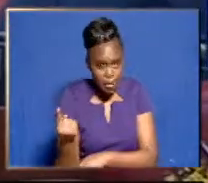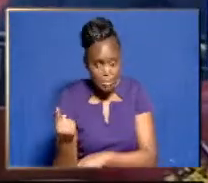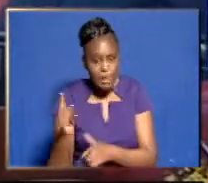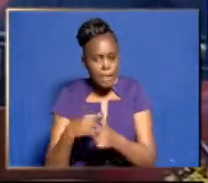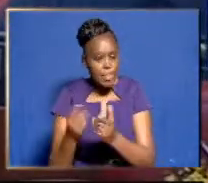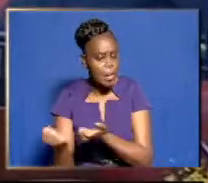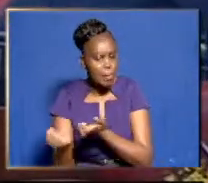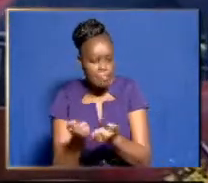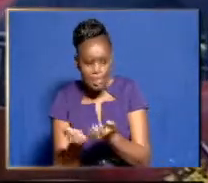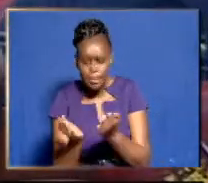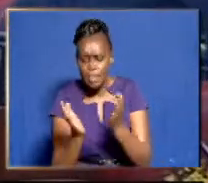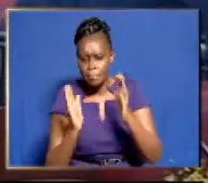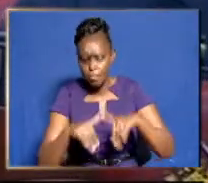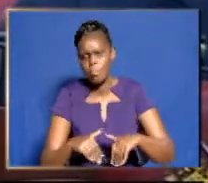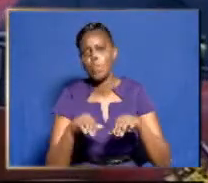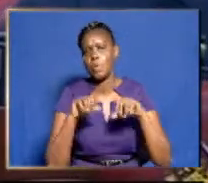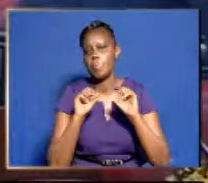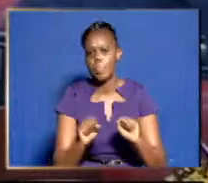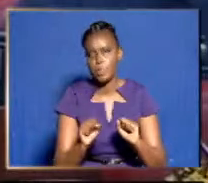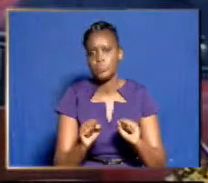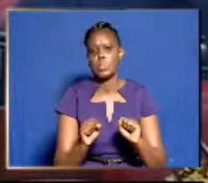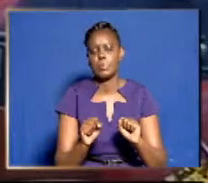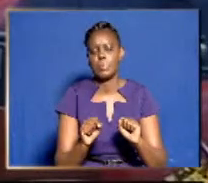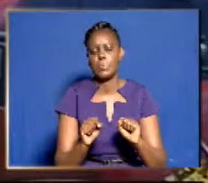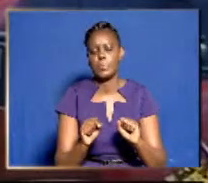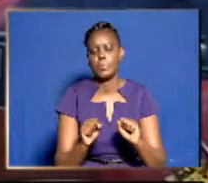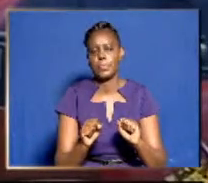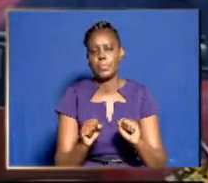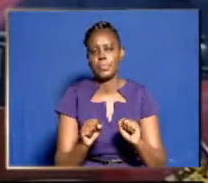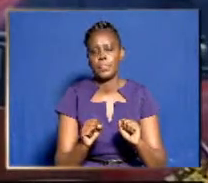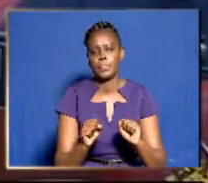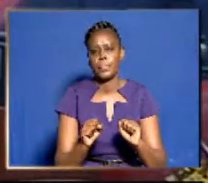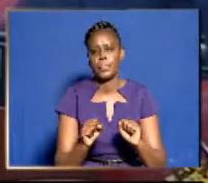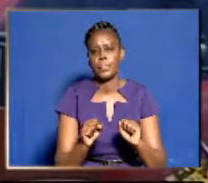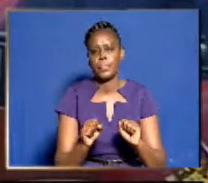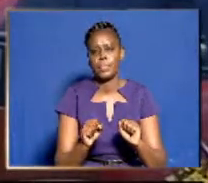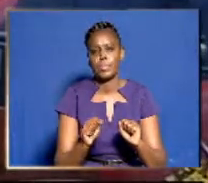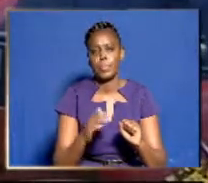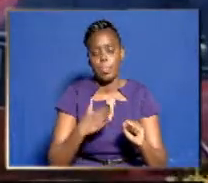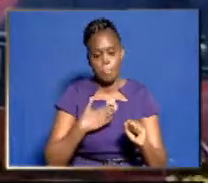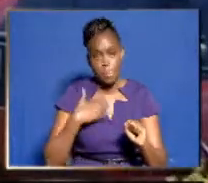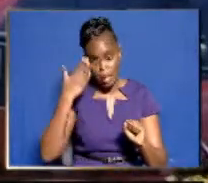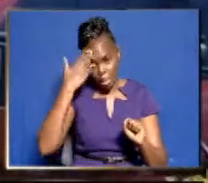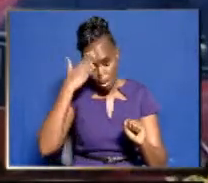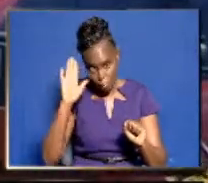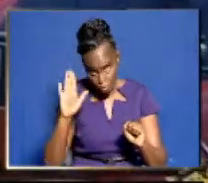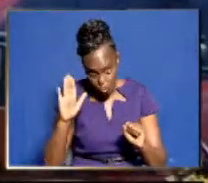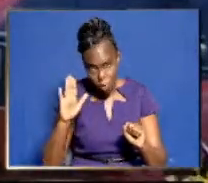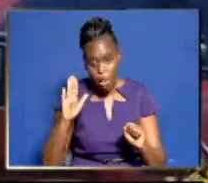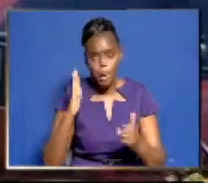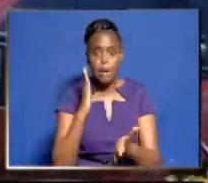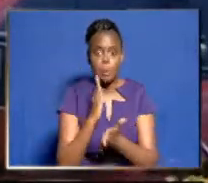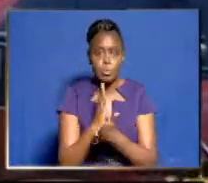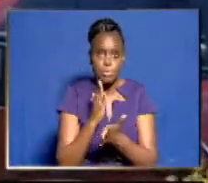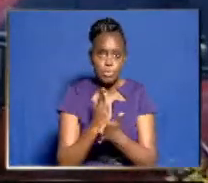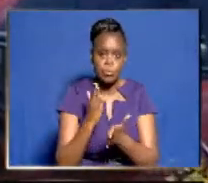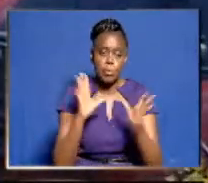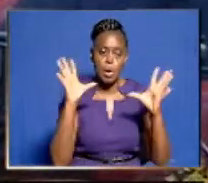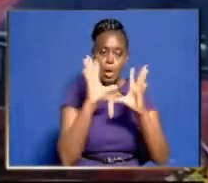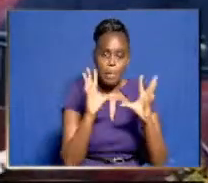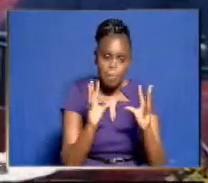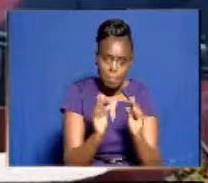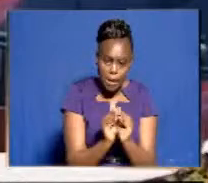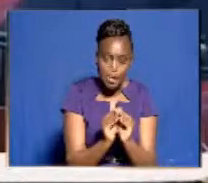kill the goose that lays the golden egg. Honorable Speaker, I know we have to definitely finance our budget